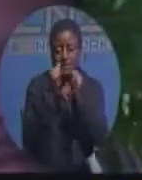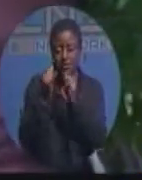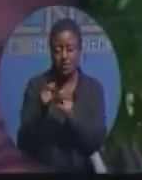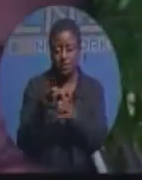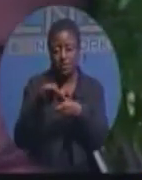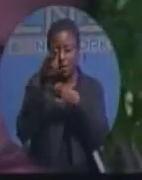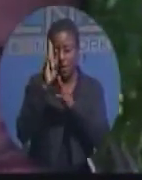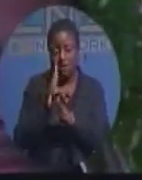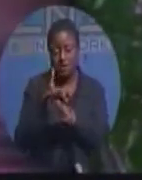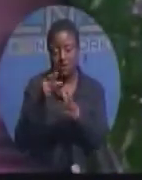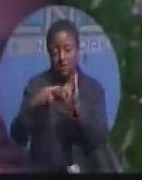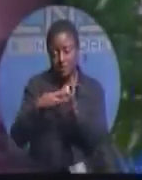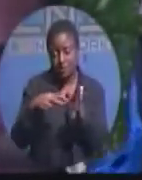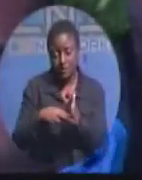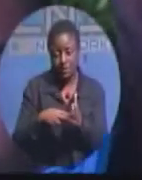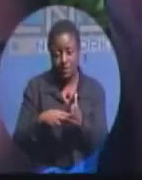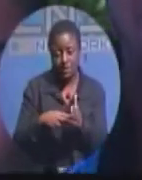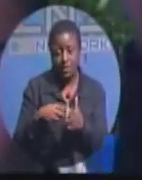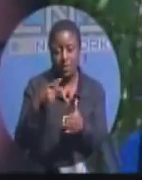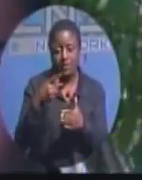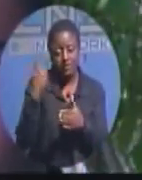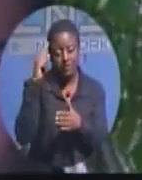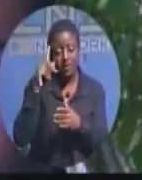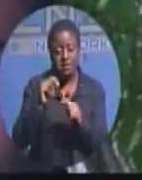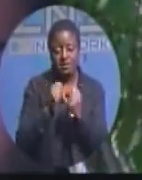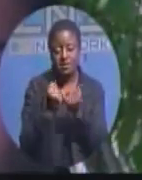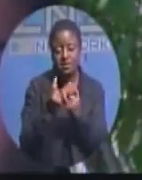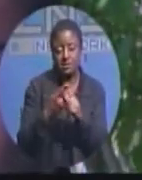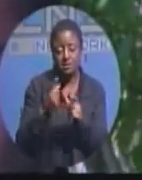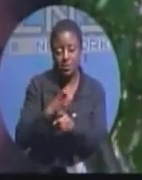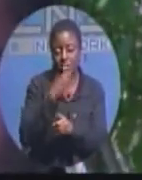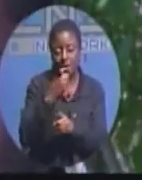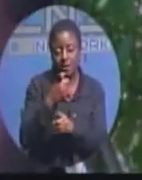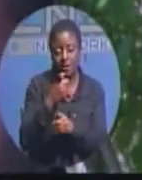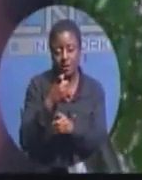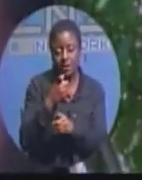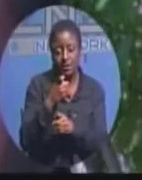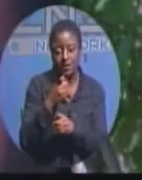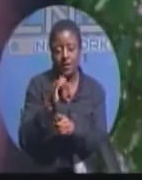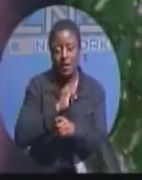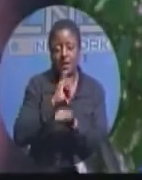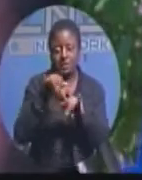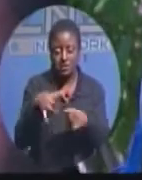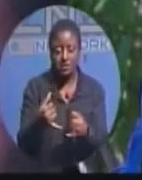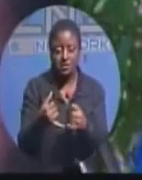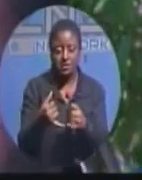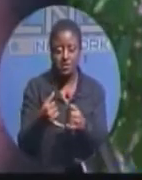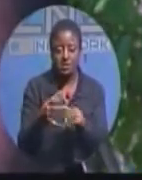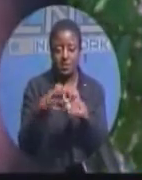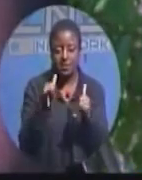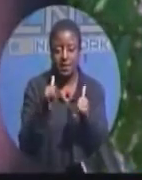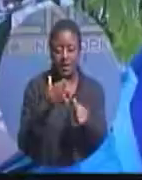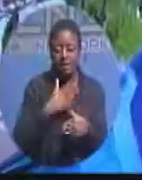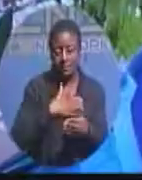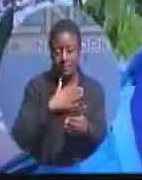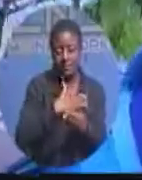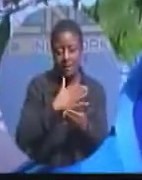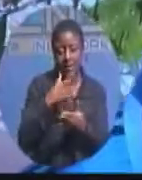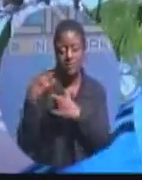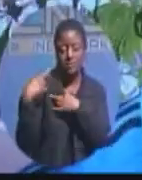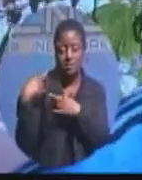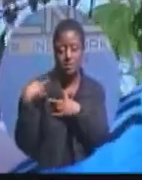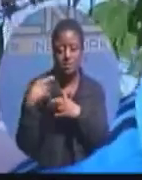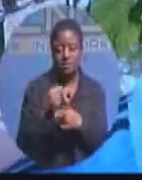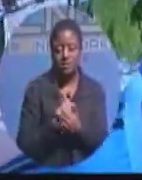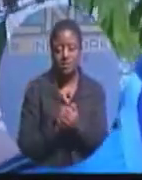What I had to do for the team to win, I didn't think I had a great, great tournament, but I just played my part and fit in where I needed. I was actually